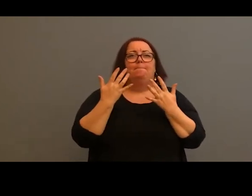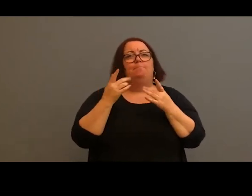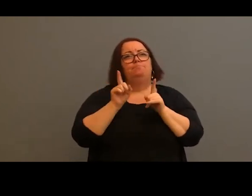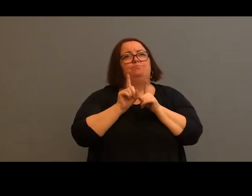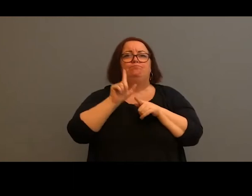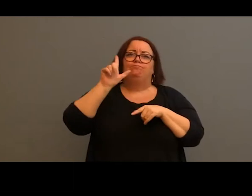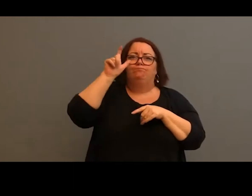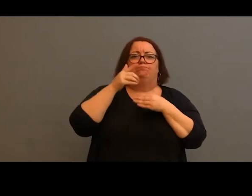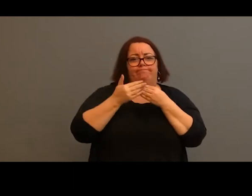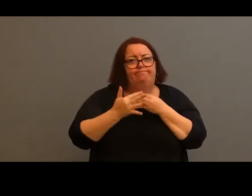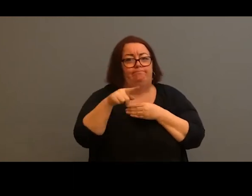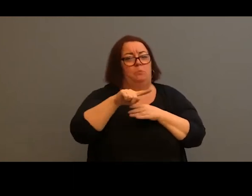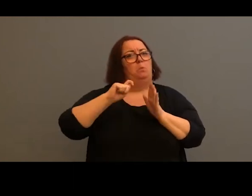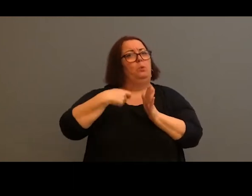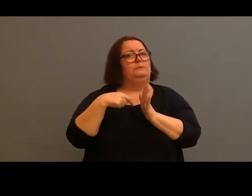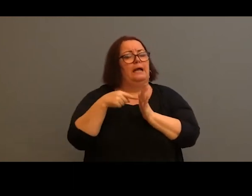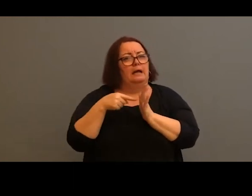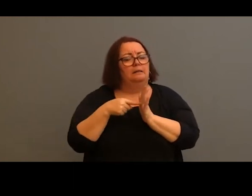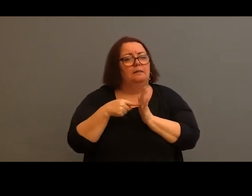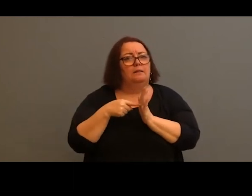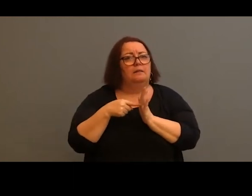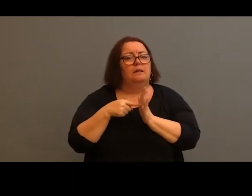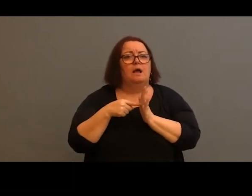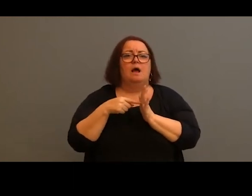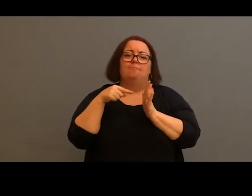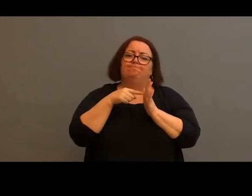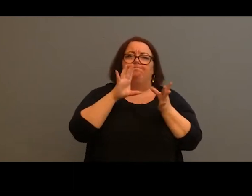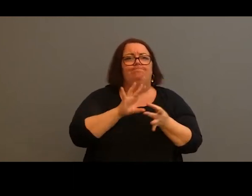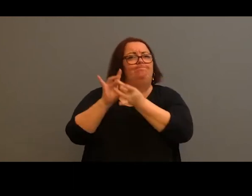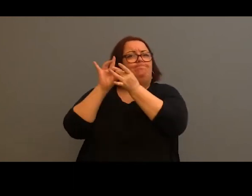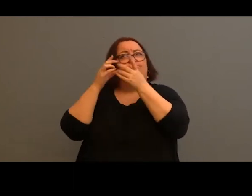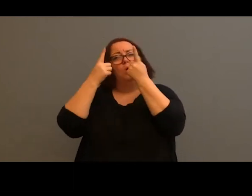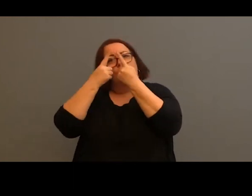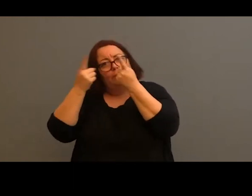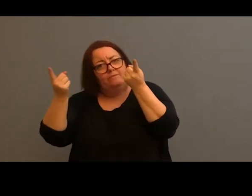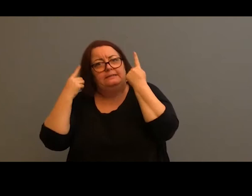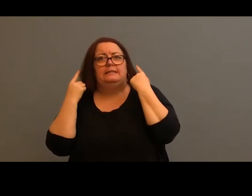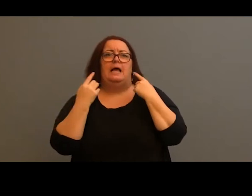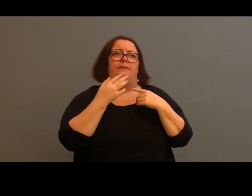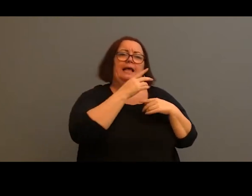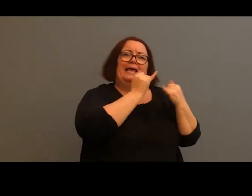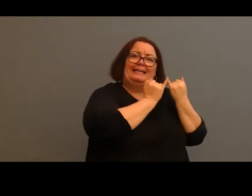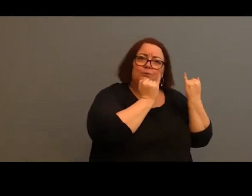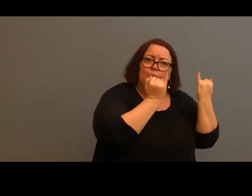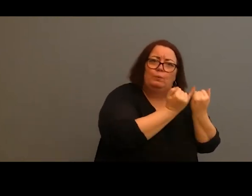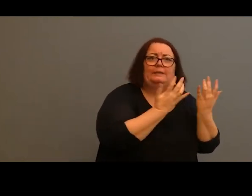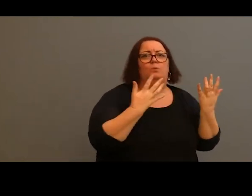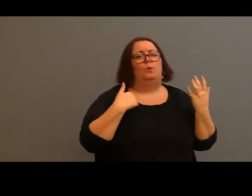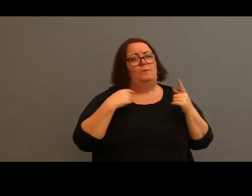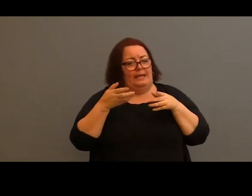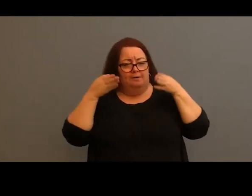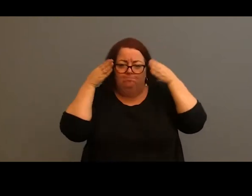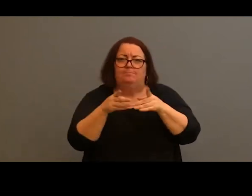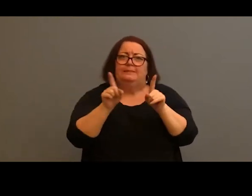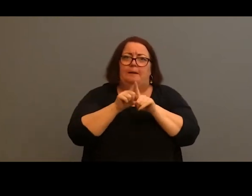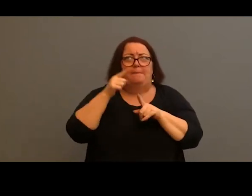institutions and organizations working within the field of universal design. We also follow up on municipal and